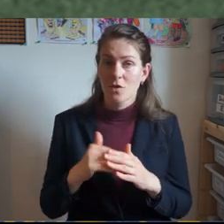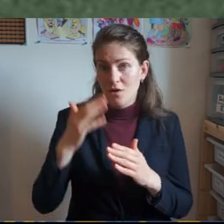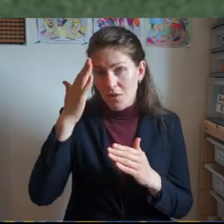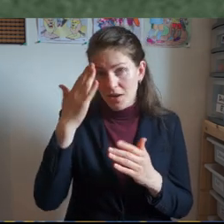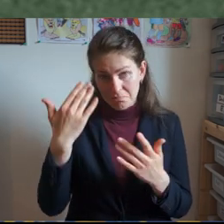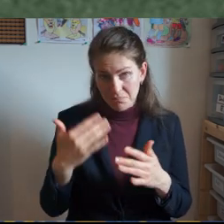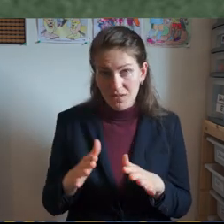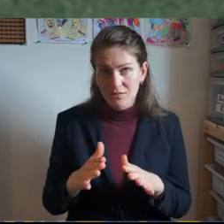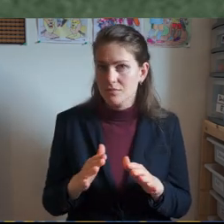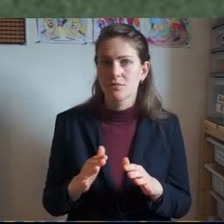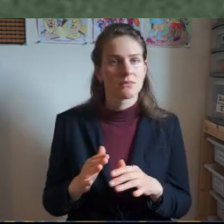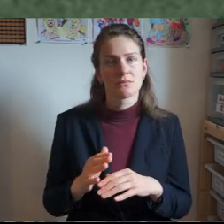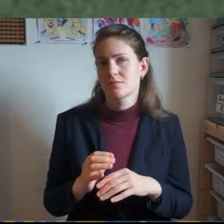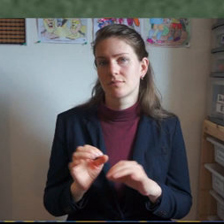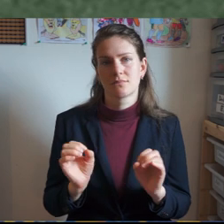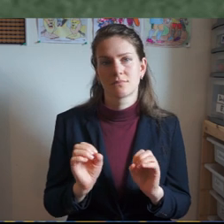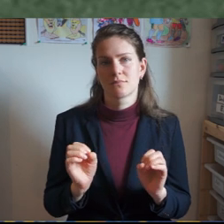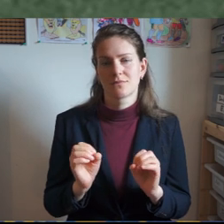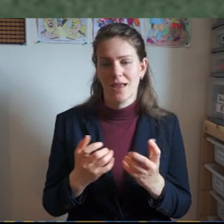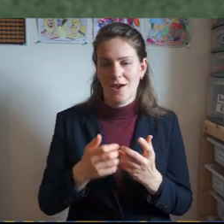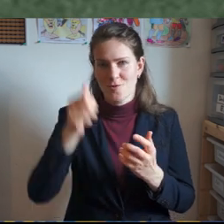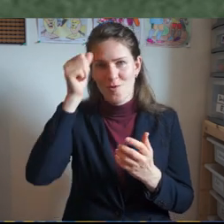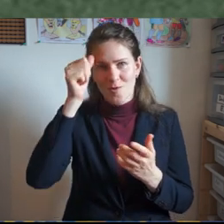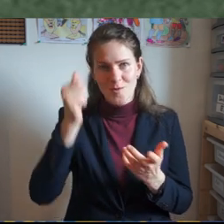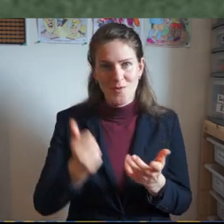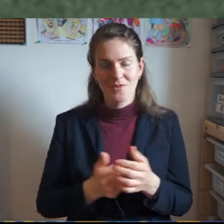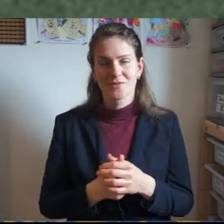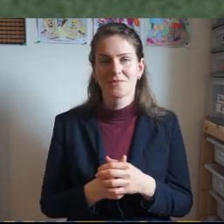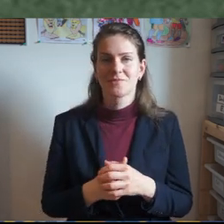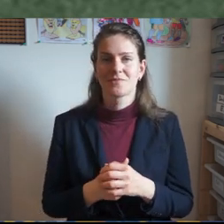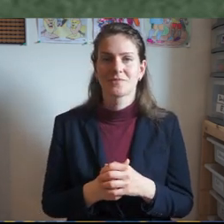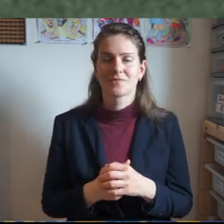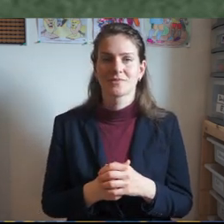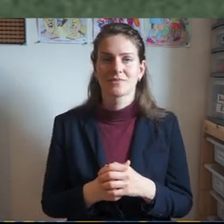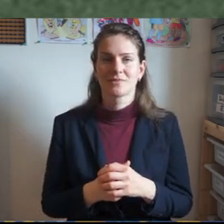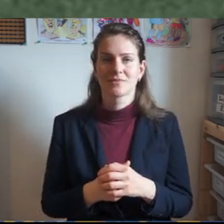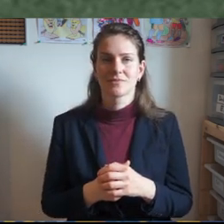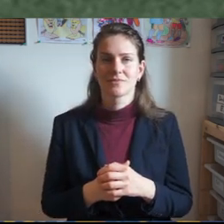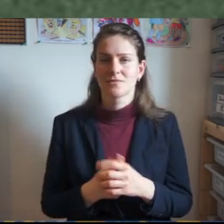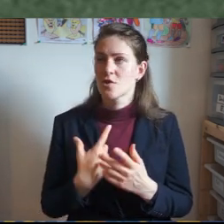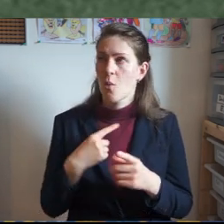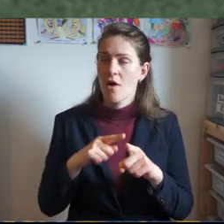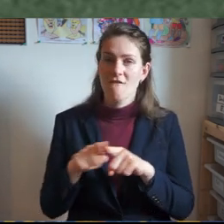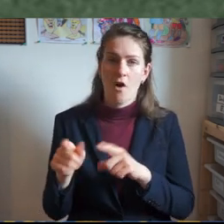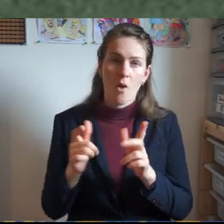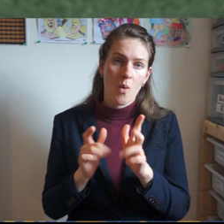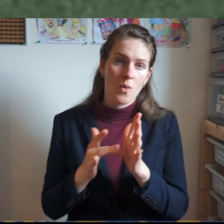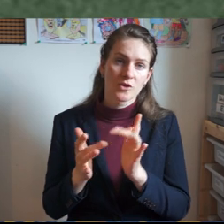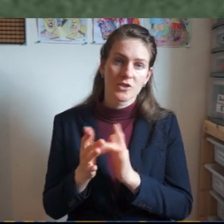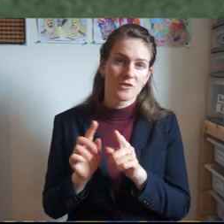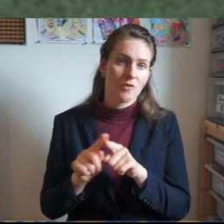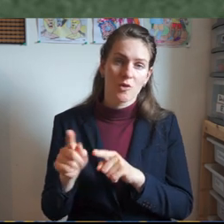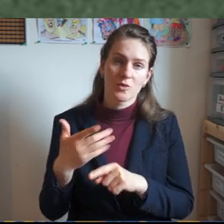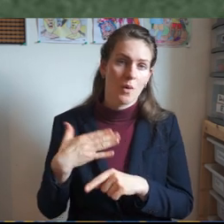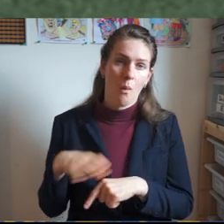that well he didn't want to follow the Lord Jesus if he truly loved God he